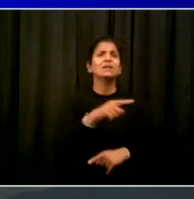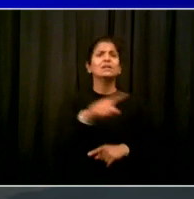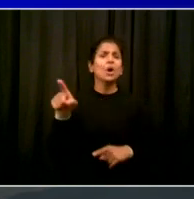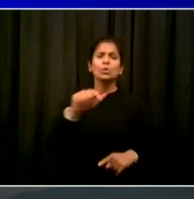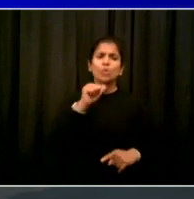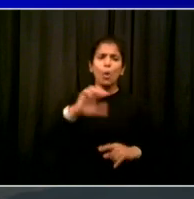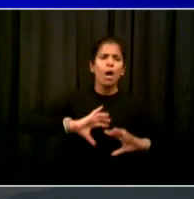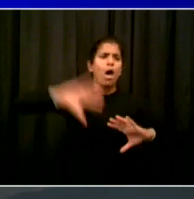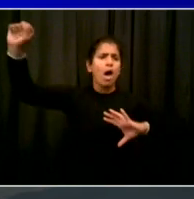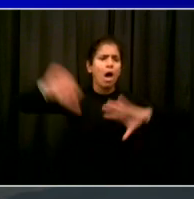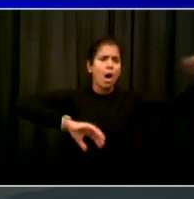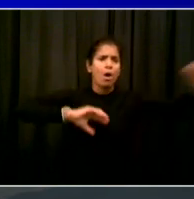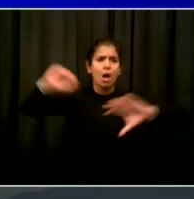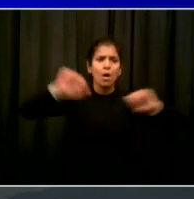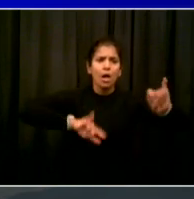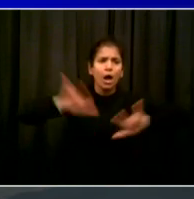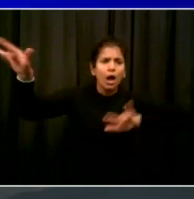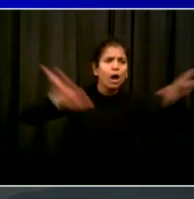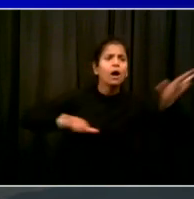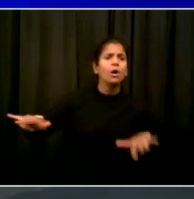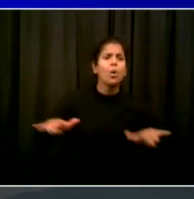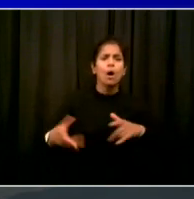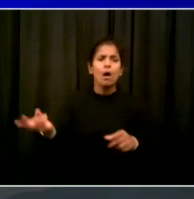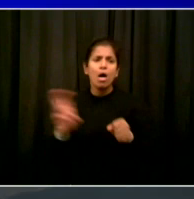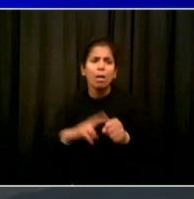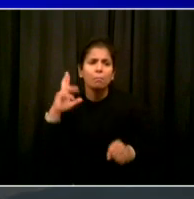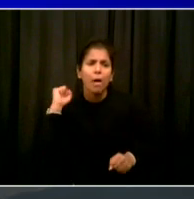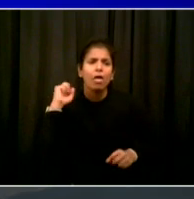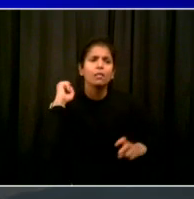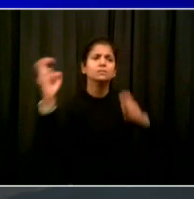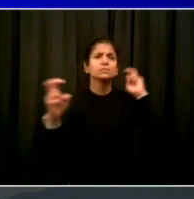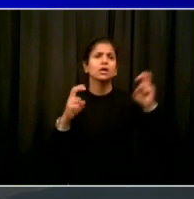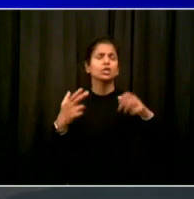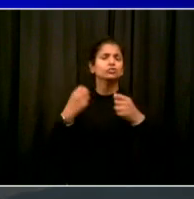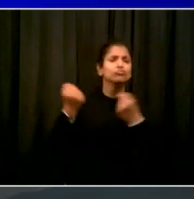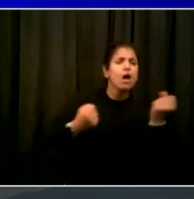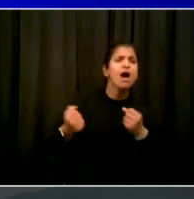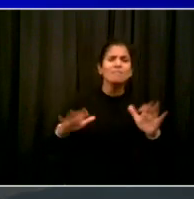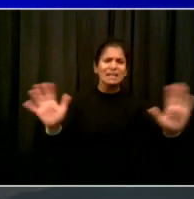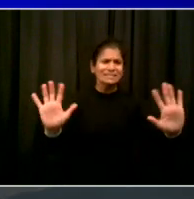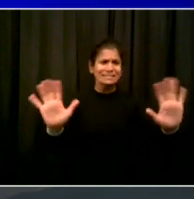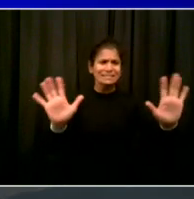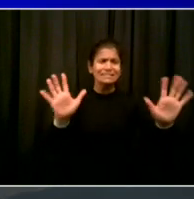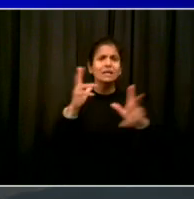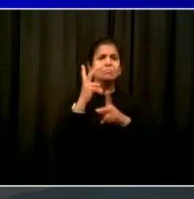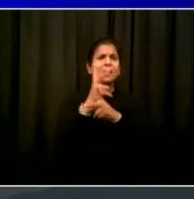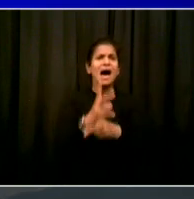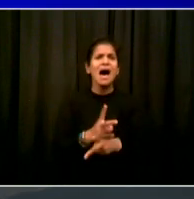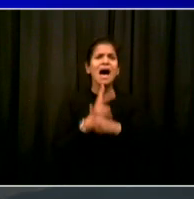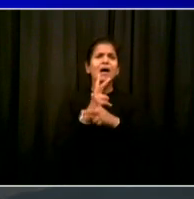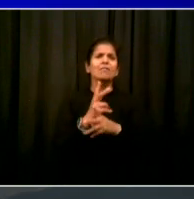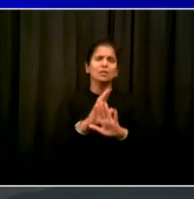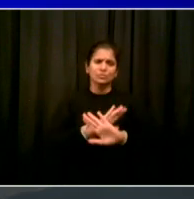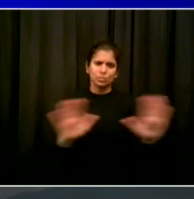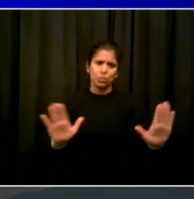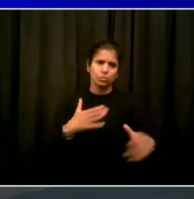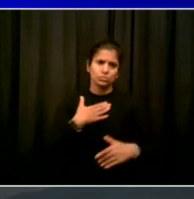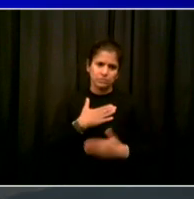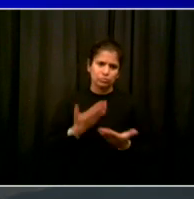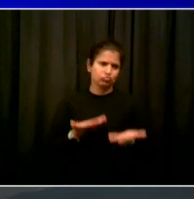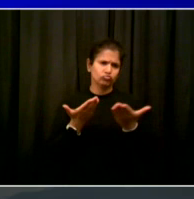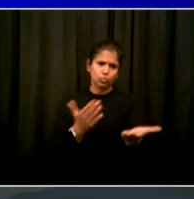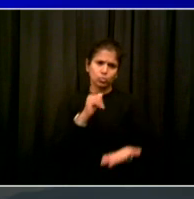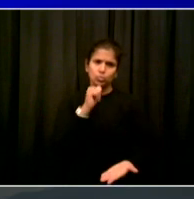pretty much everywhere else is doing worse at fighting the coronavirus. And if you go someplace else, the chance of bringing it back with you is